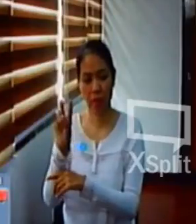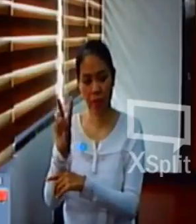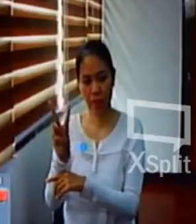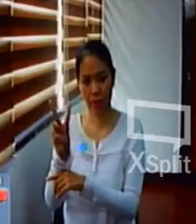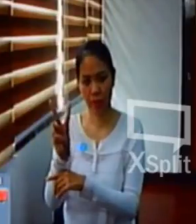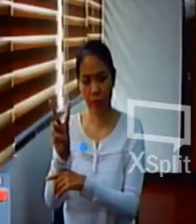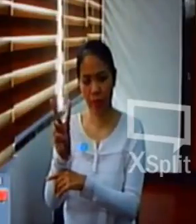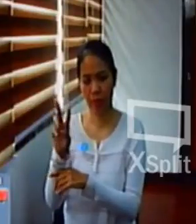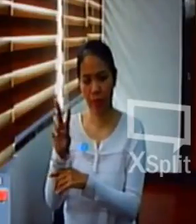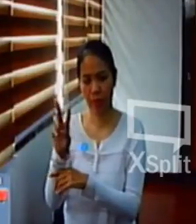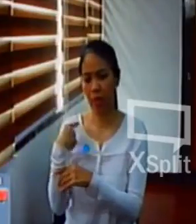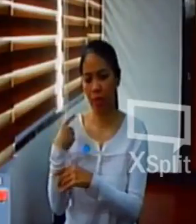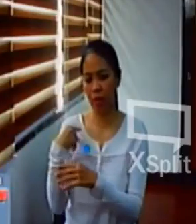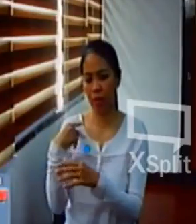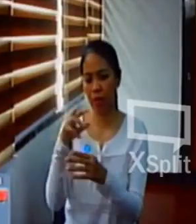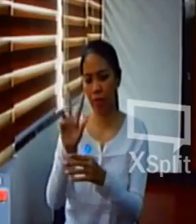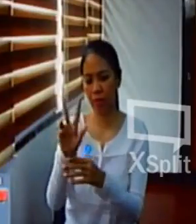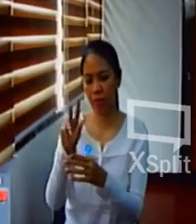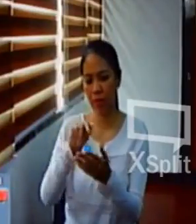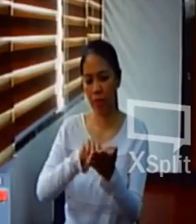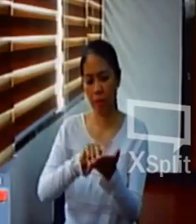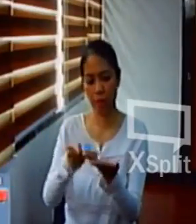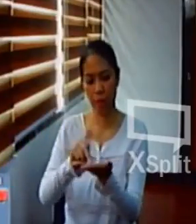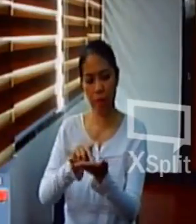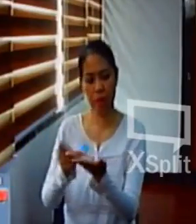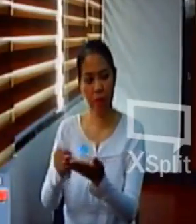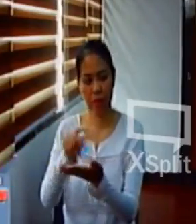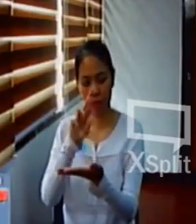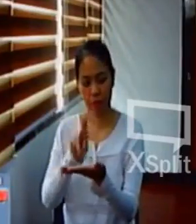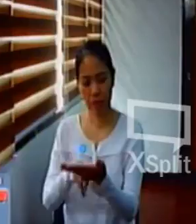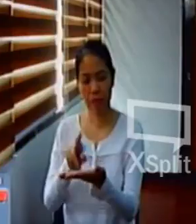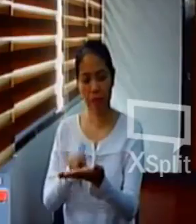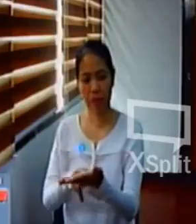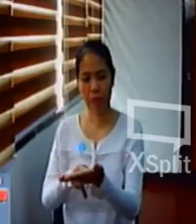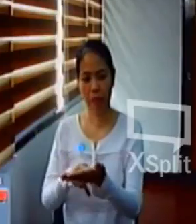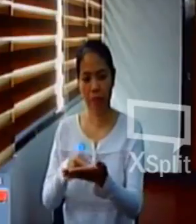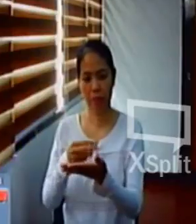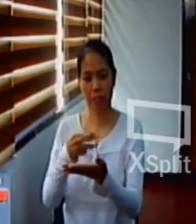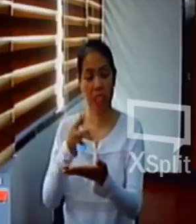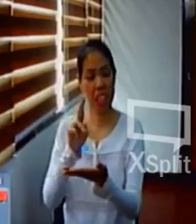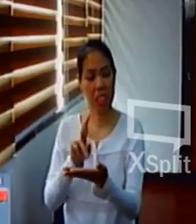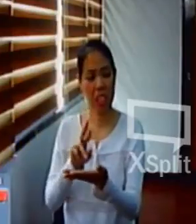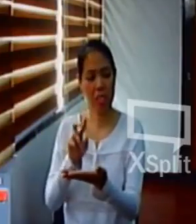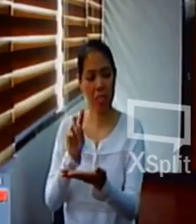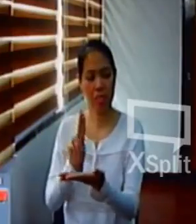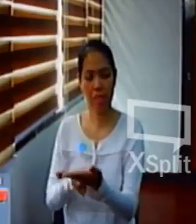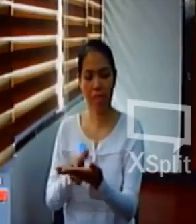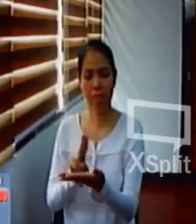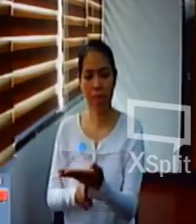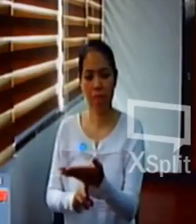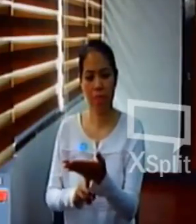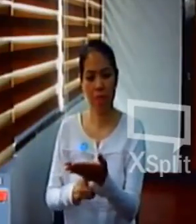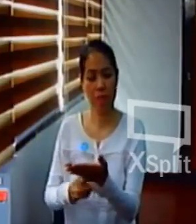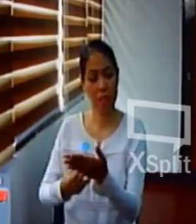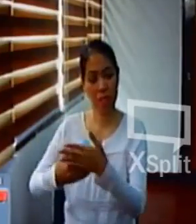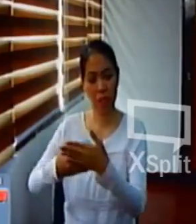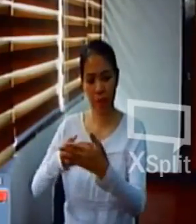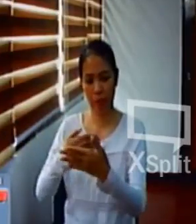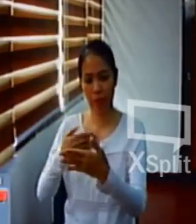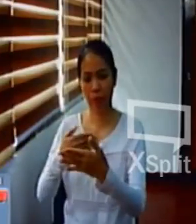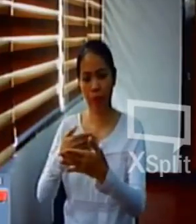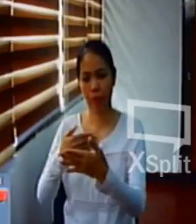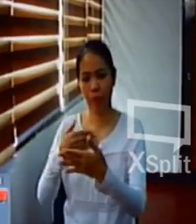three pages, but the signature which was recently signed earlier by Yusek Serrano, we